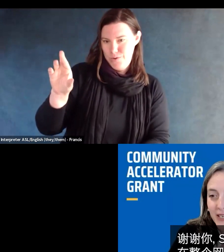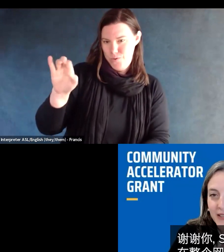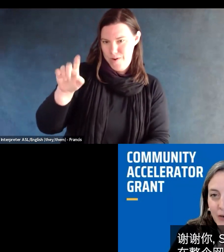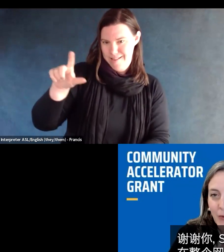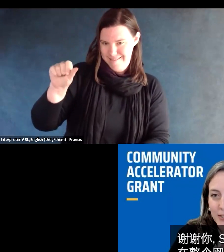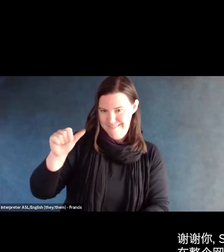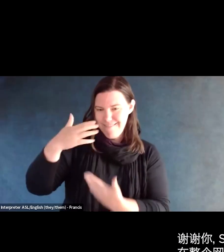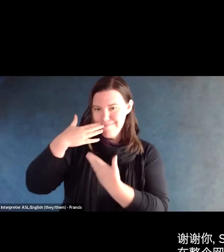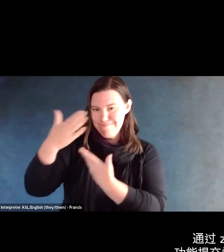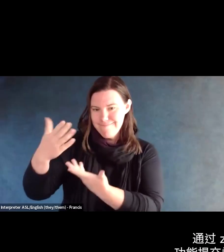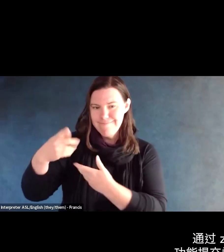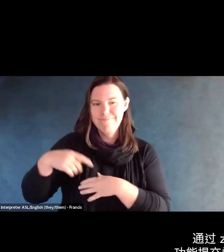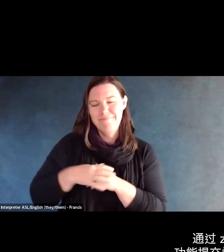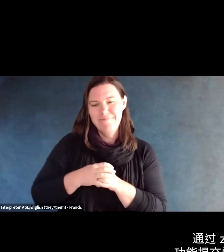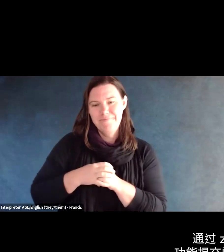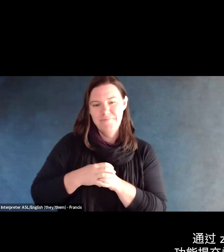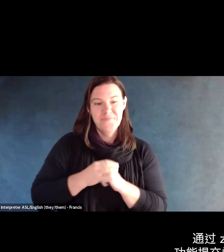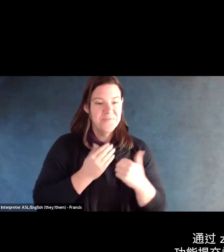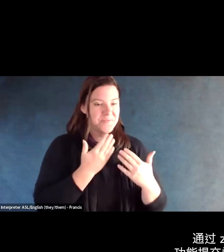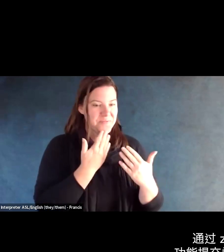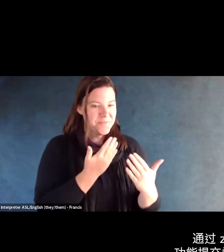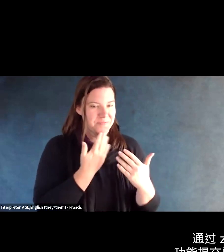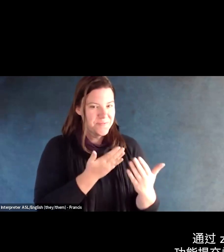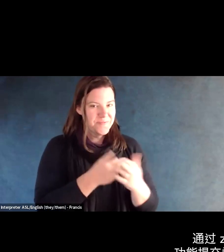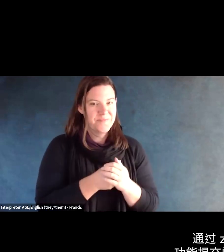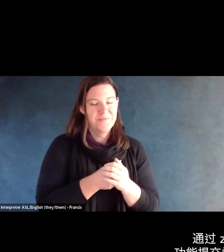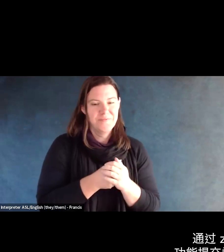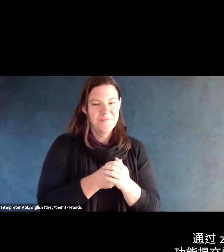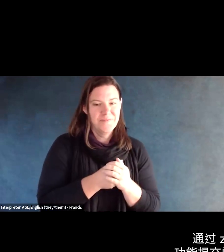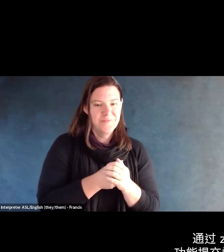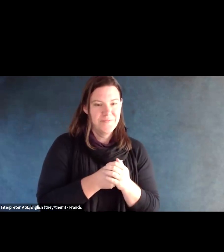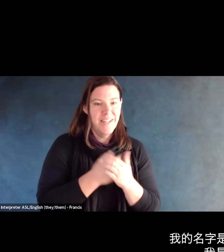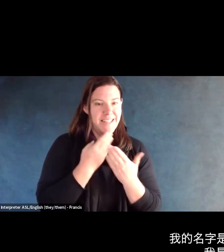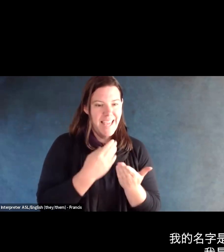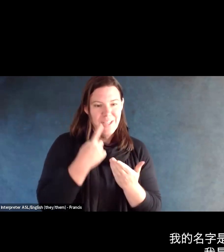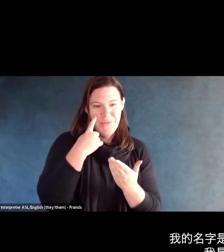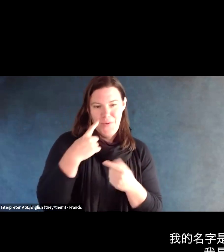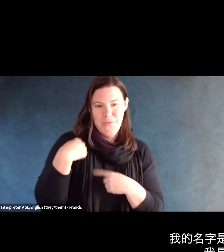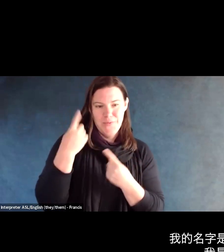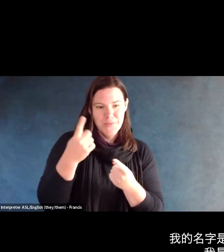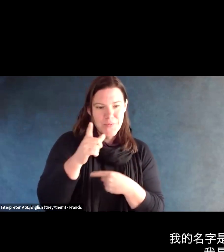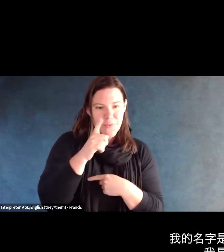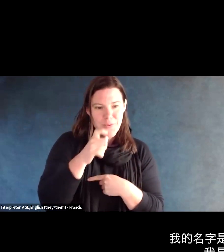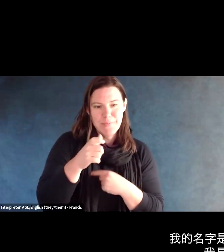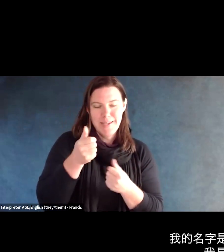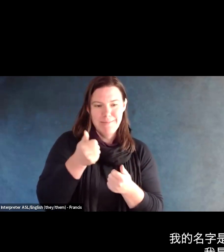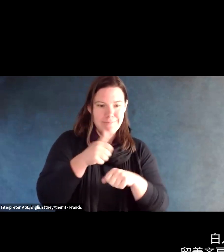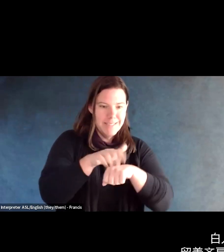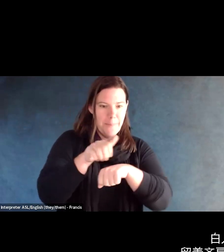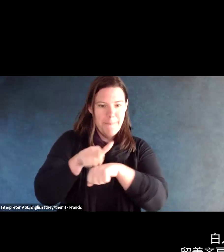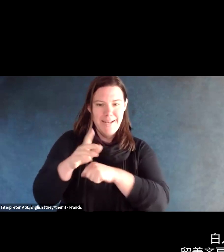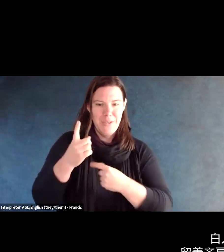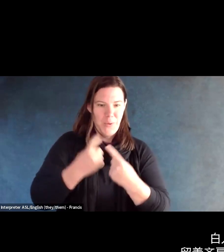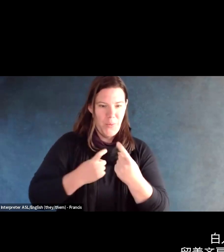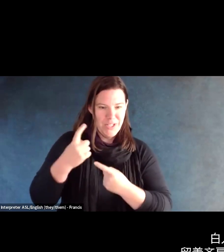been submitting their questions through the Zoom Q&A feature throughout this webinar. My name is Katie Corella, and I'm a middle-aged